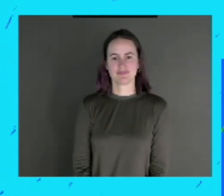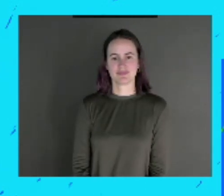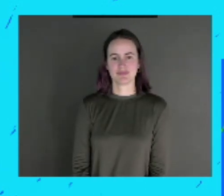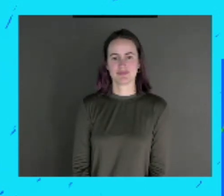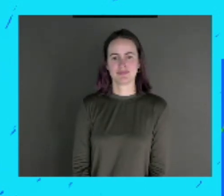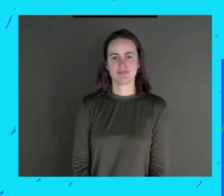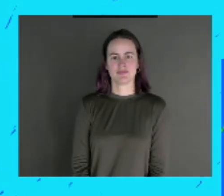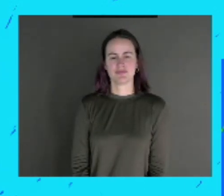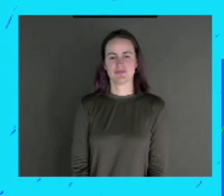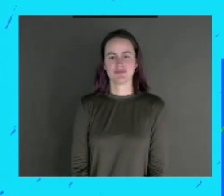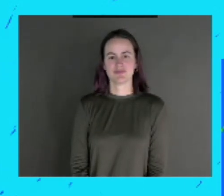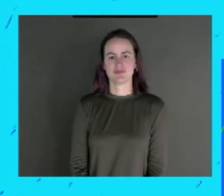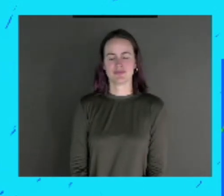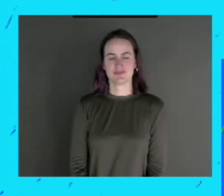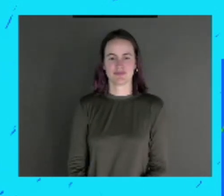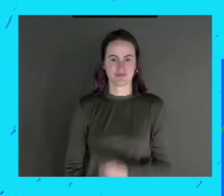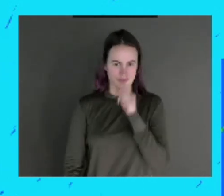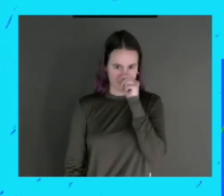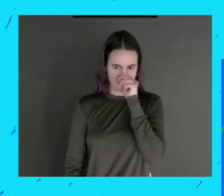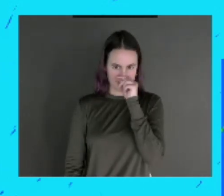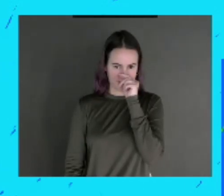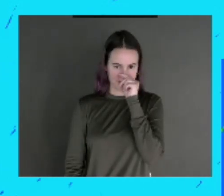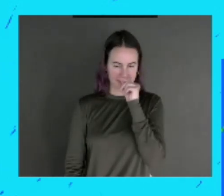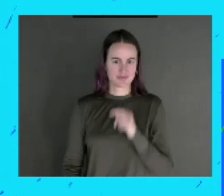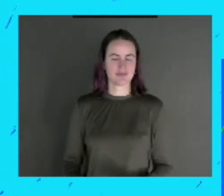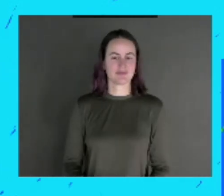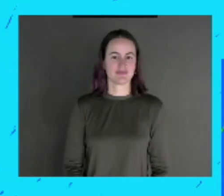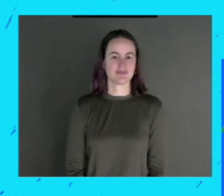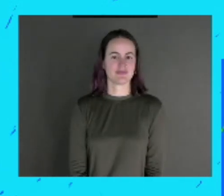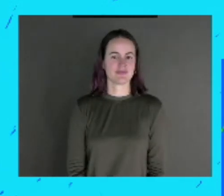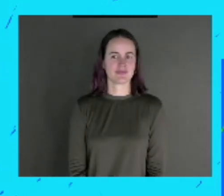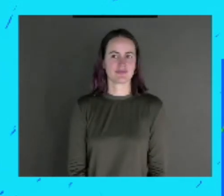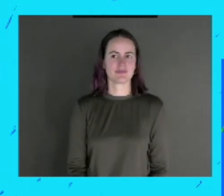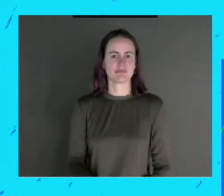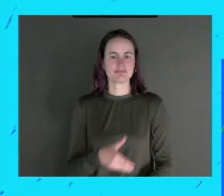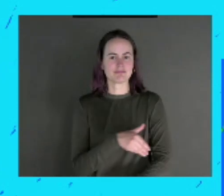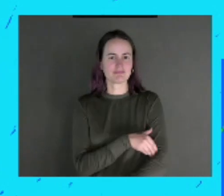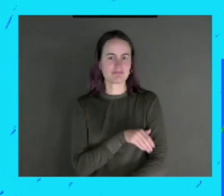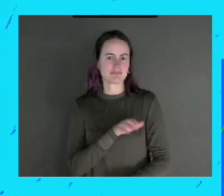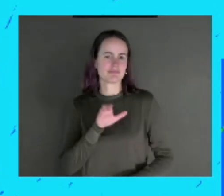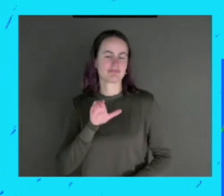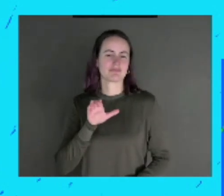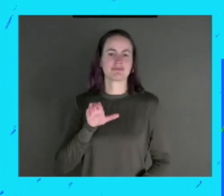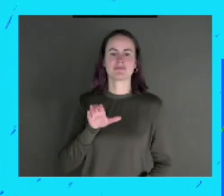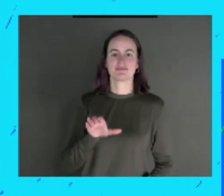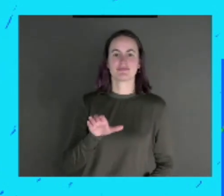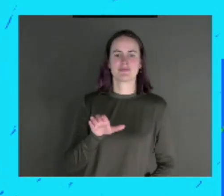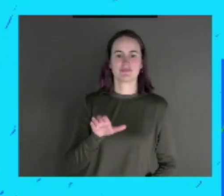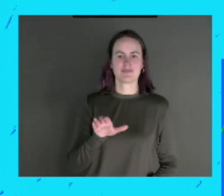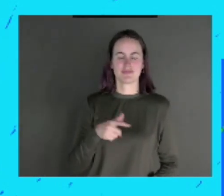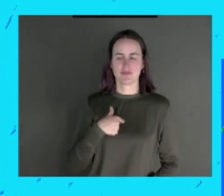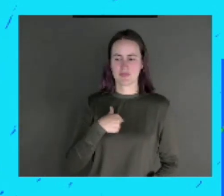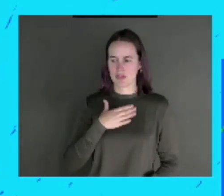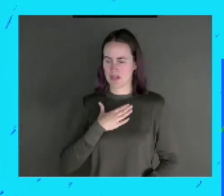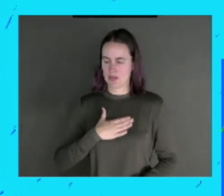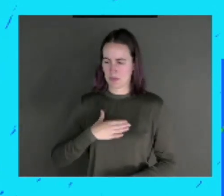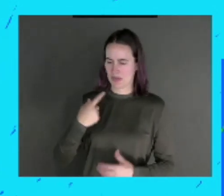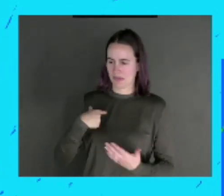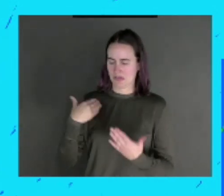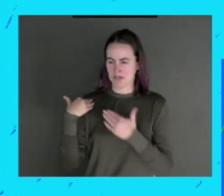that it was compiled with blocks of life that demand to me much more